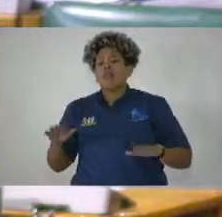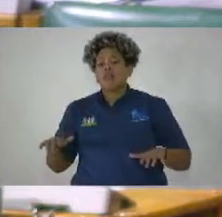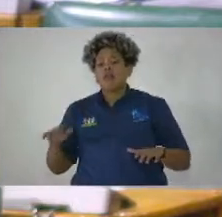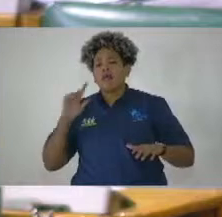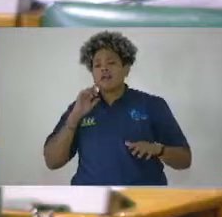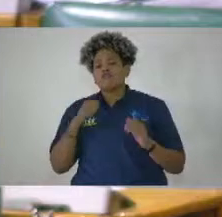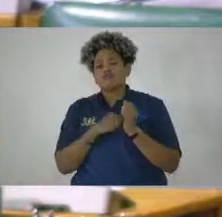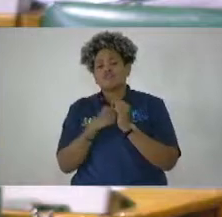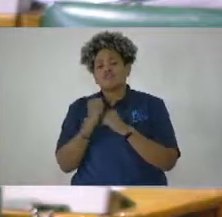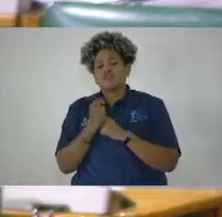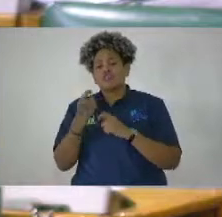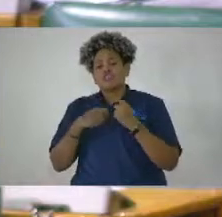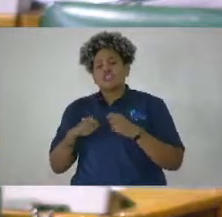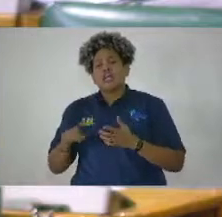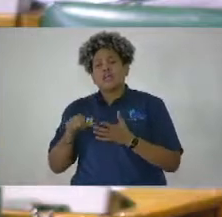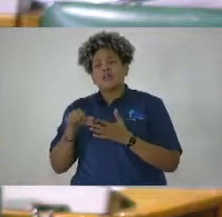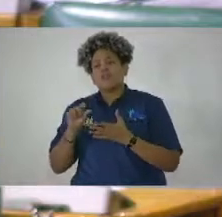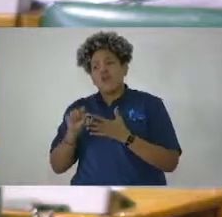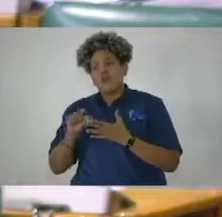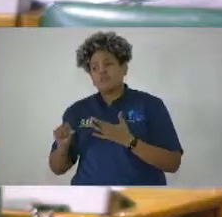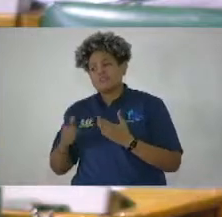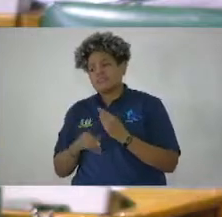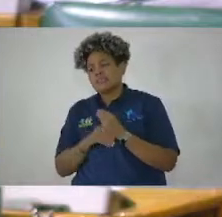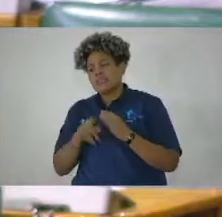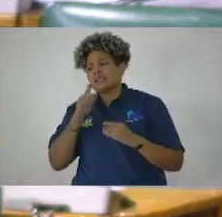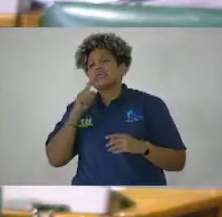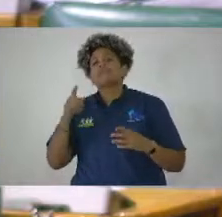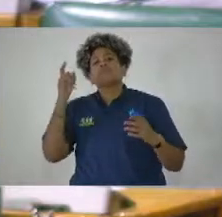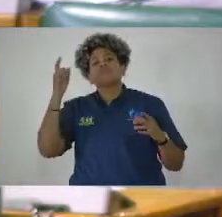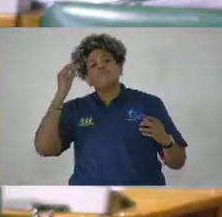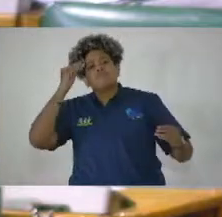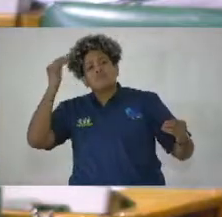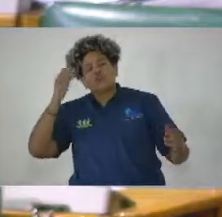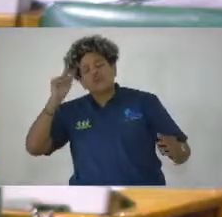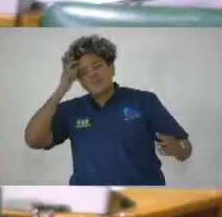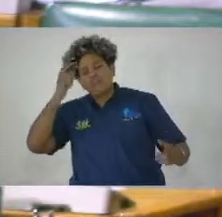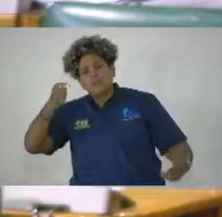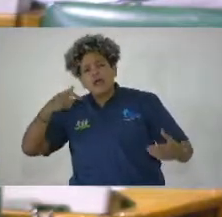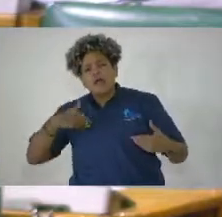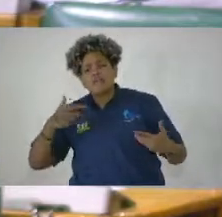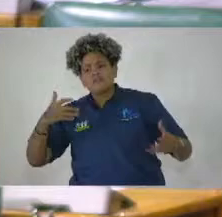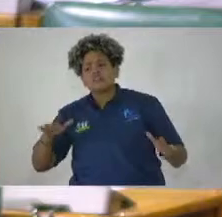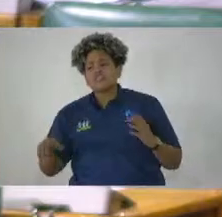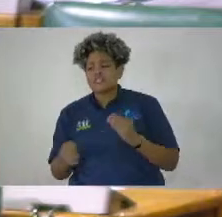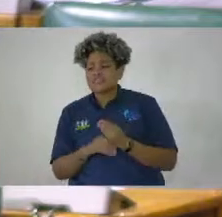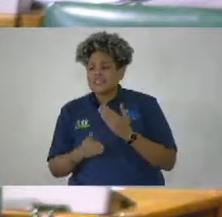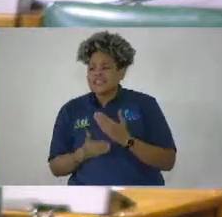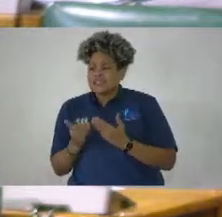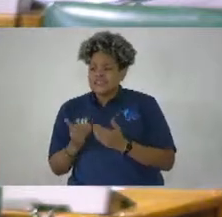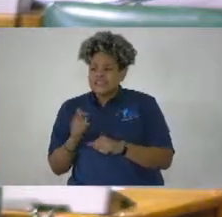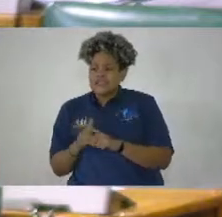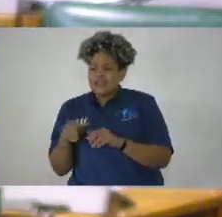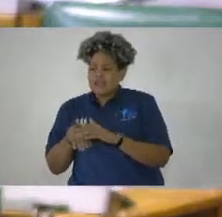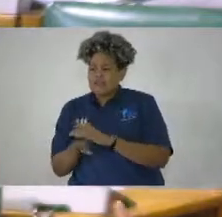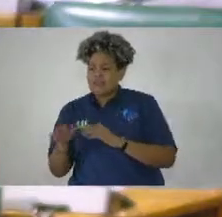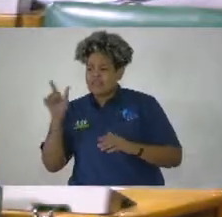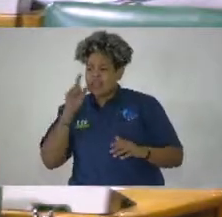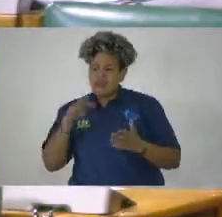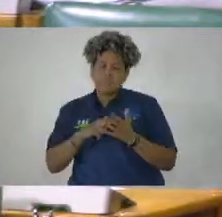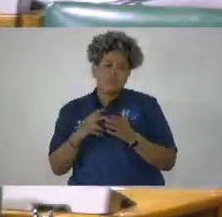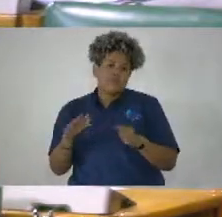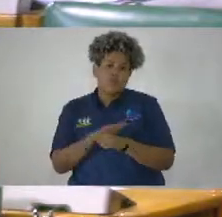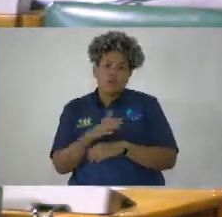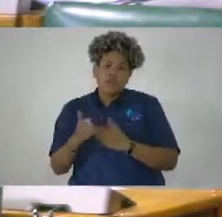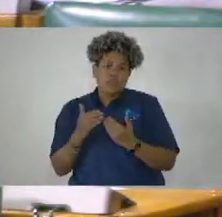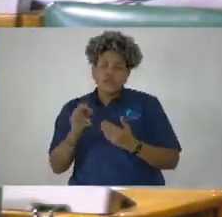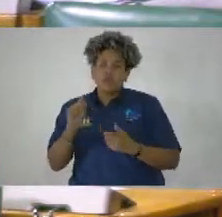restructured compensation has meant that the government has had an easier time. It doesn't mean it is totally easy,